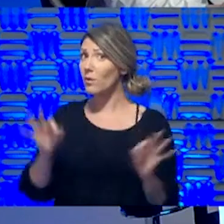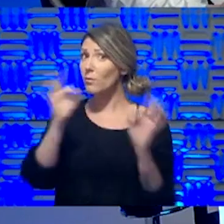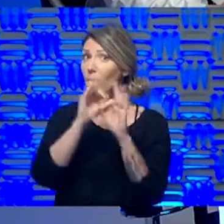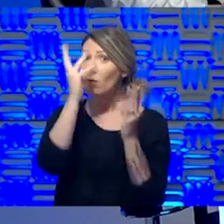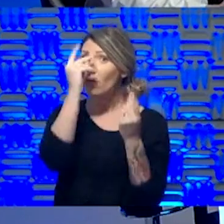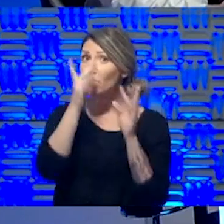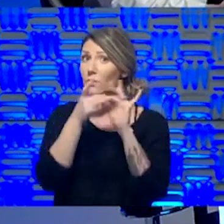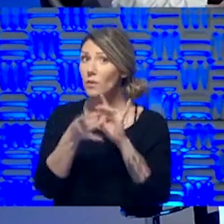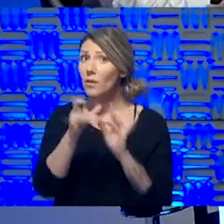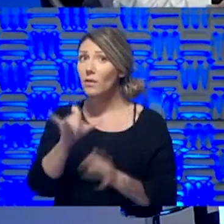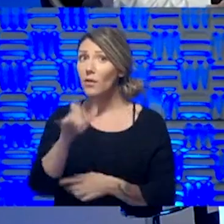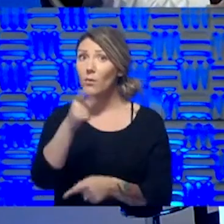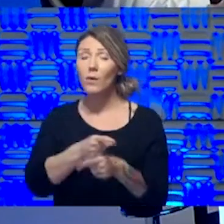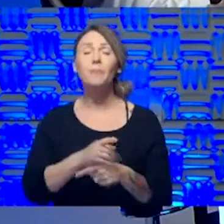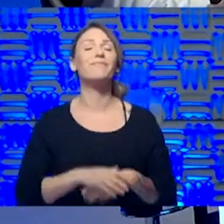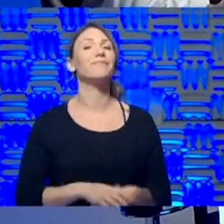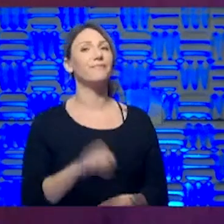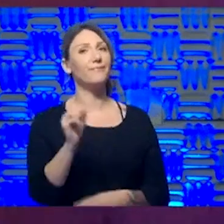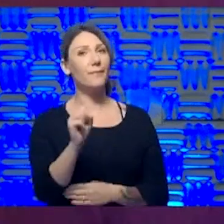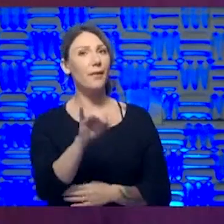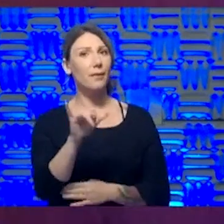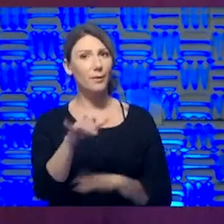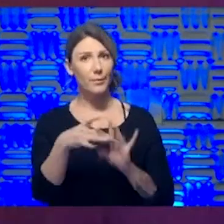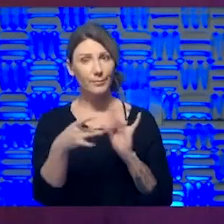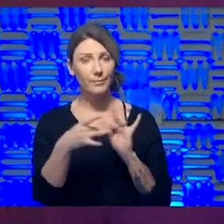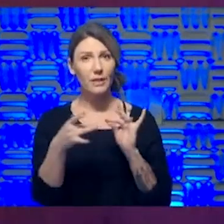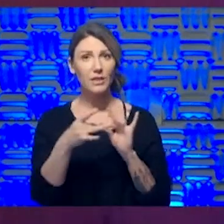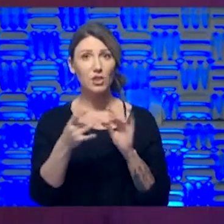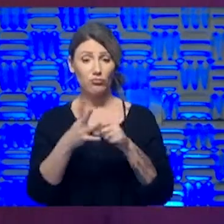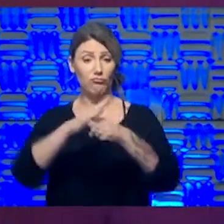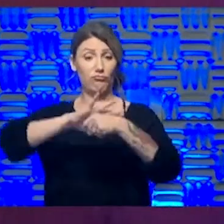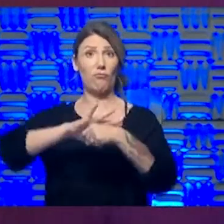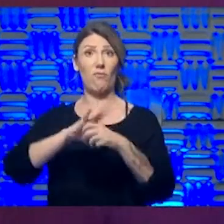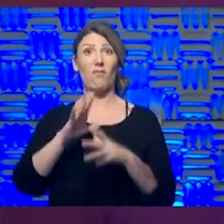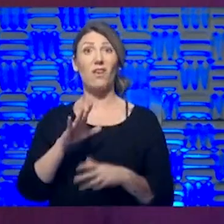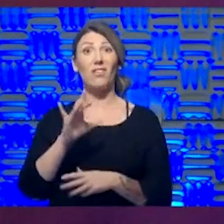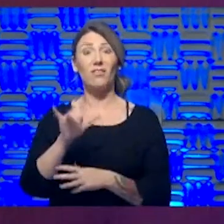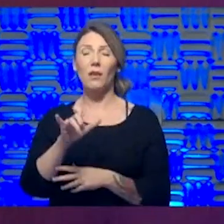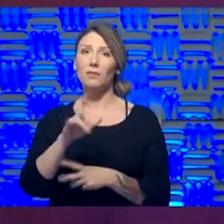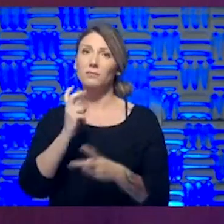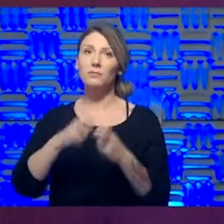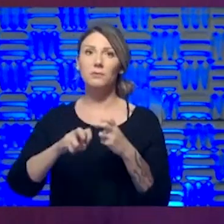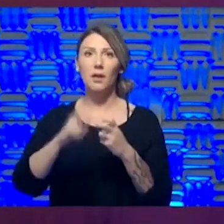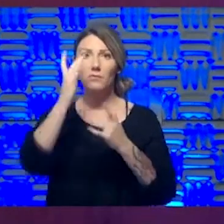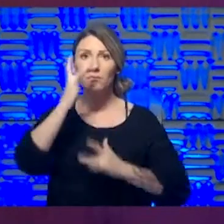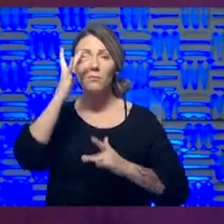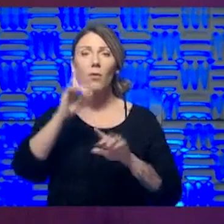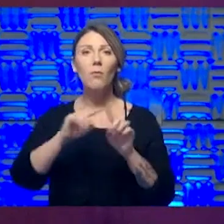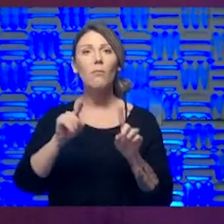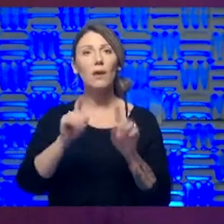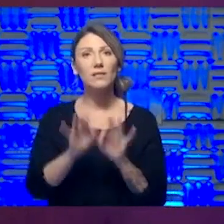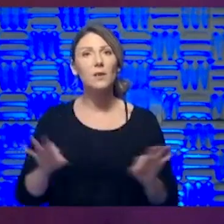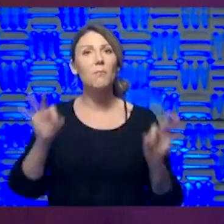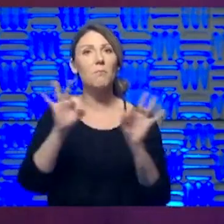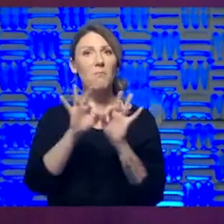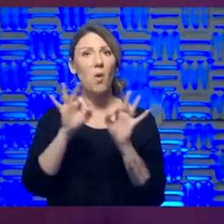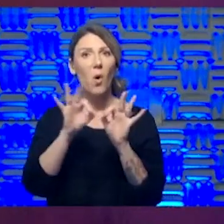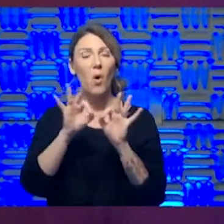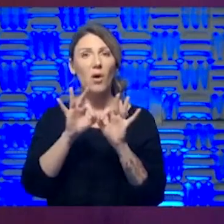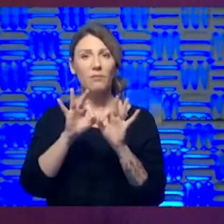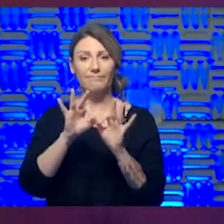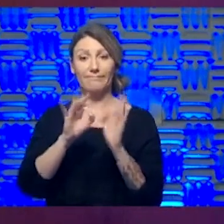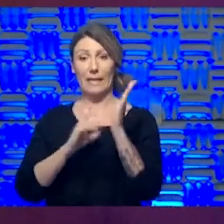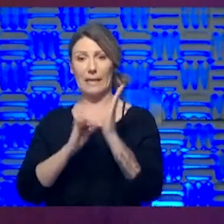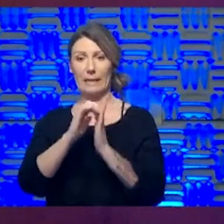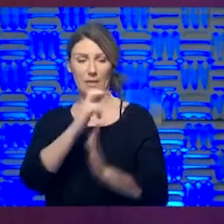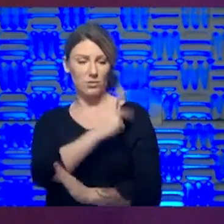I think. Yeah, I think as you said, I think coronavirus is a very tough disease, but I think it's especially important for cancer patients. I think a lot